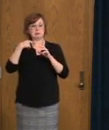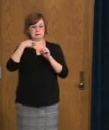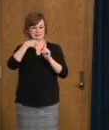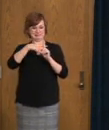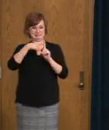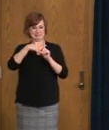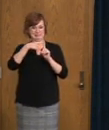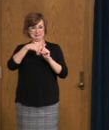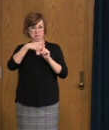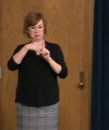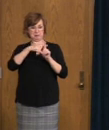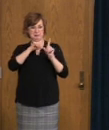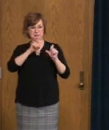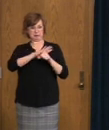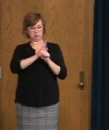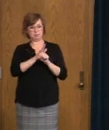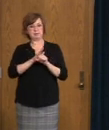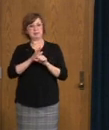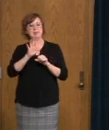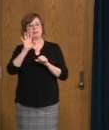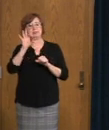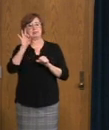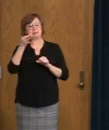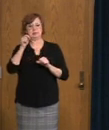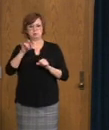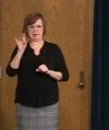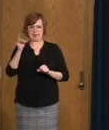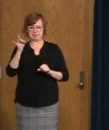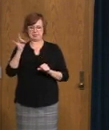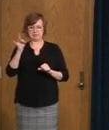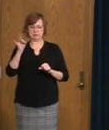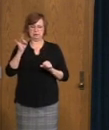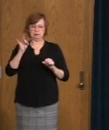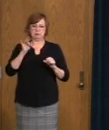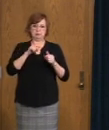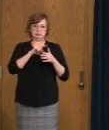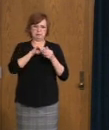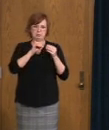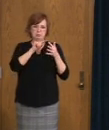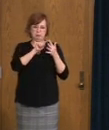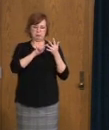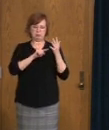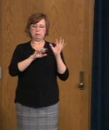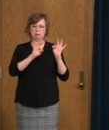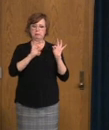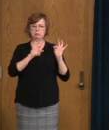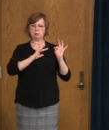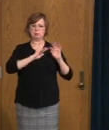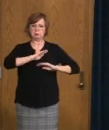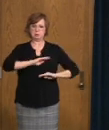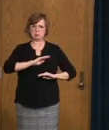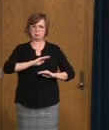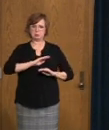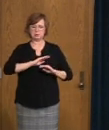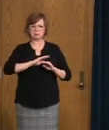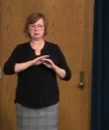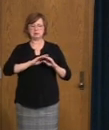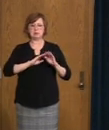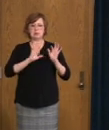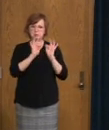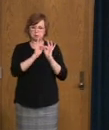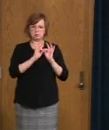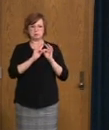woods yet, but certainly things are looking positive. But I think it's really important that all of us have been making some minor changes to how